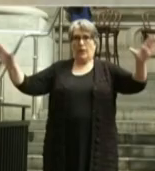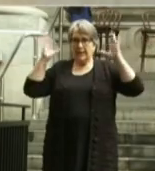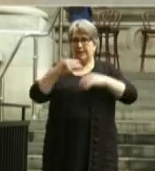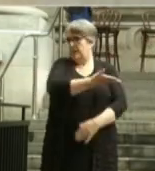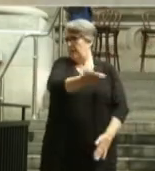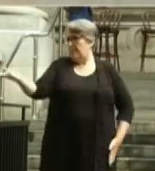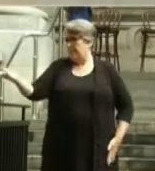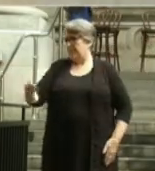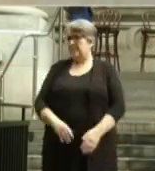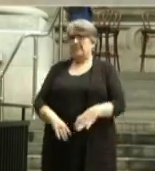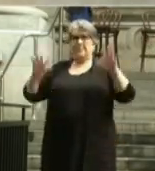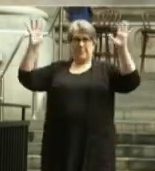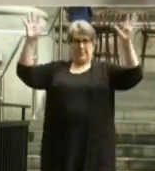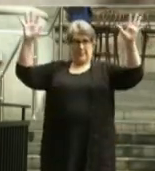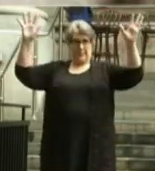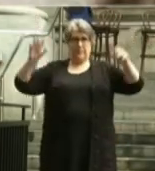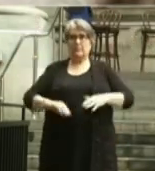heard.